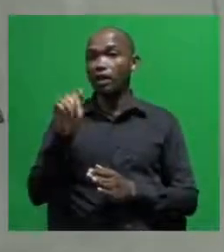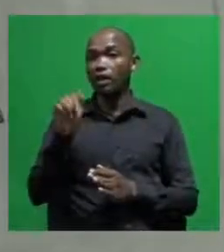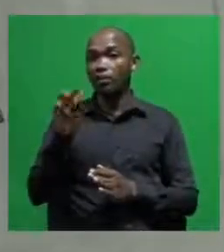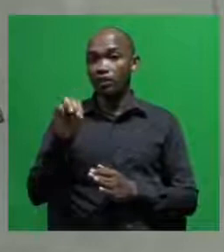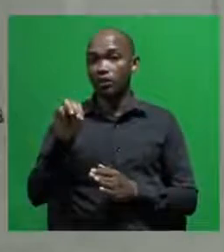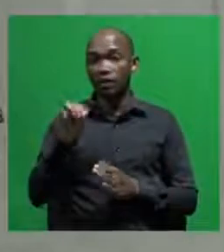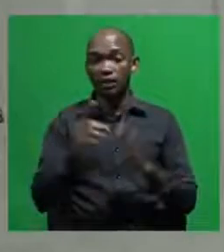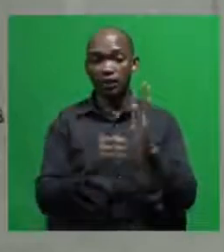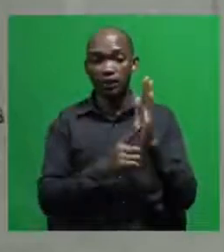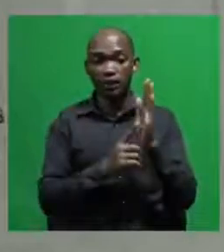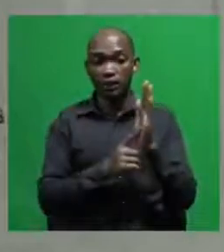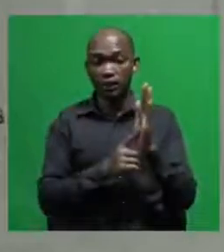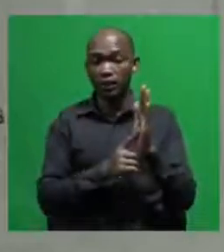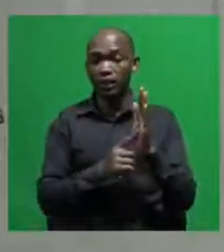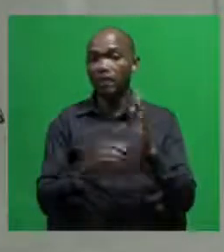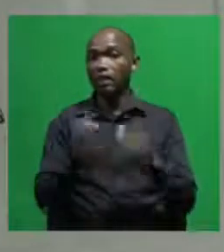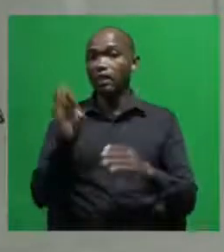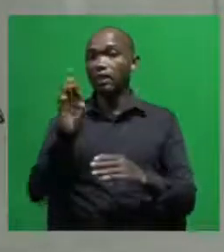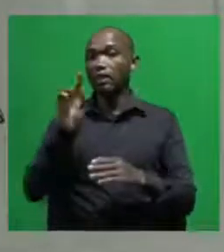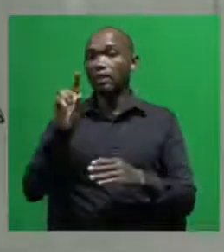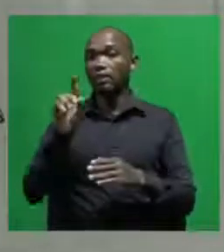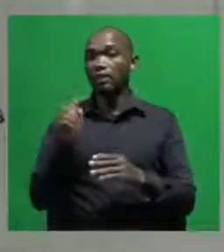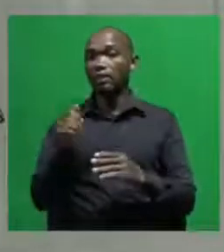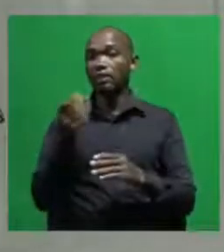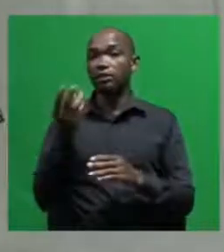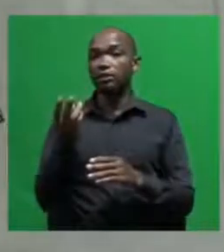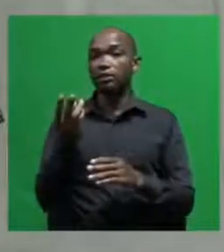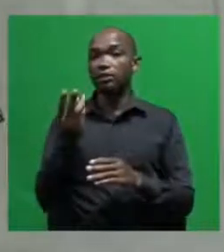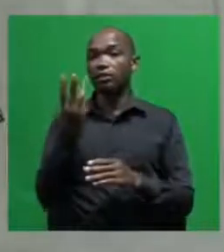the diameter is equal to 6 centimeter,